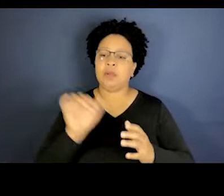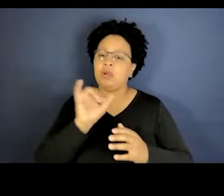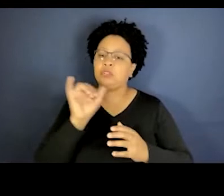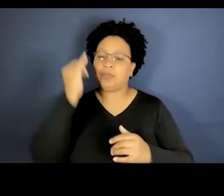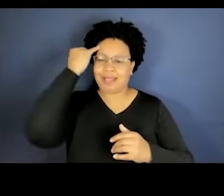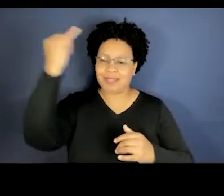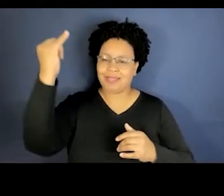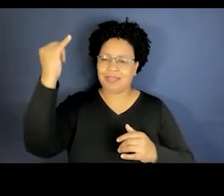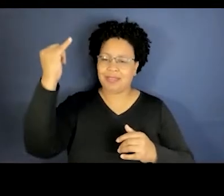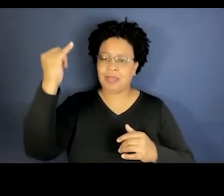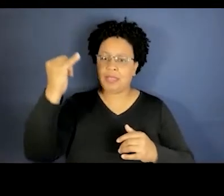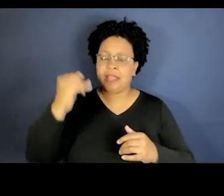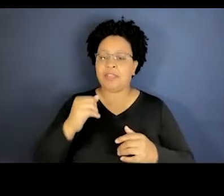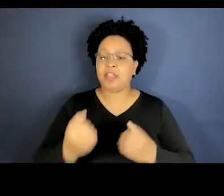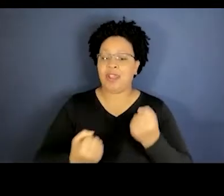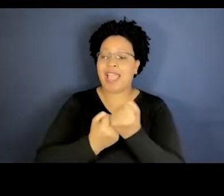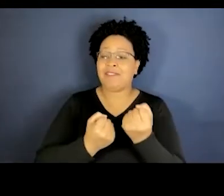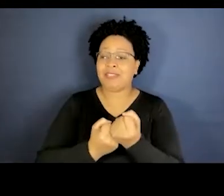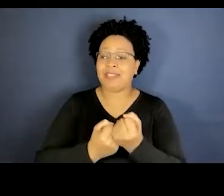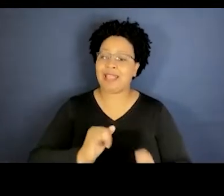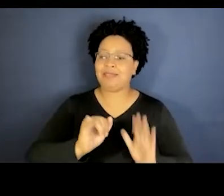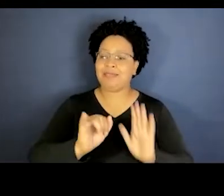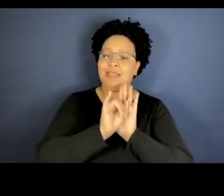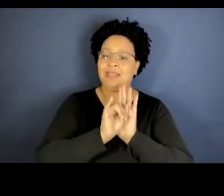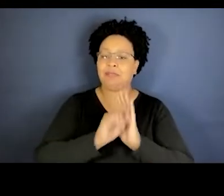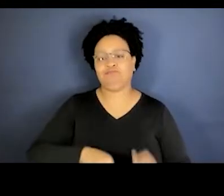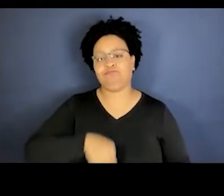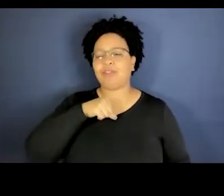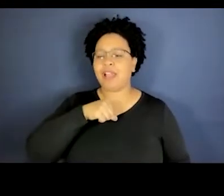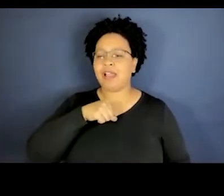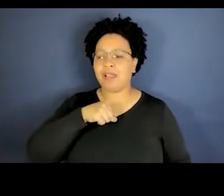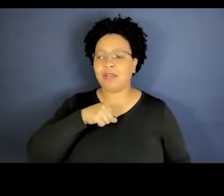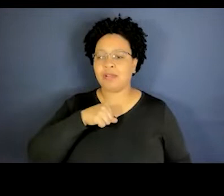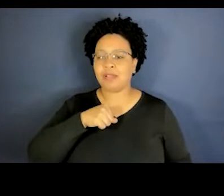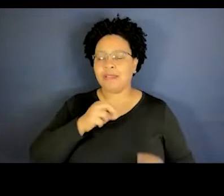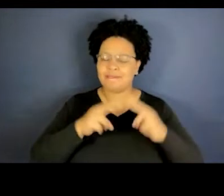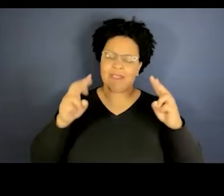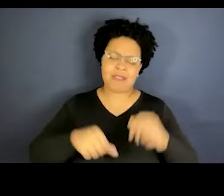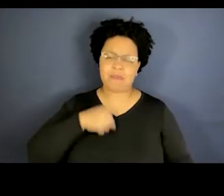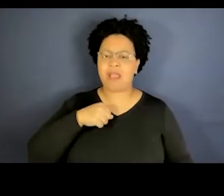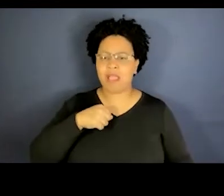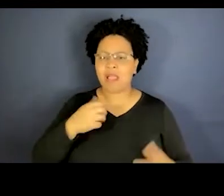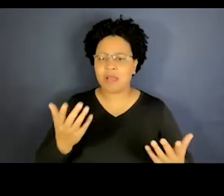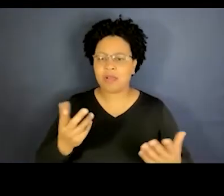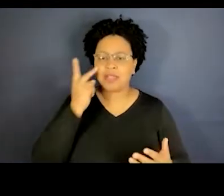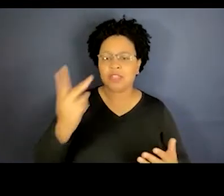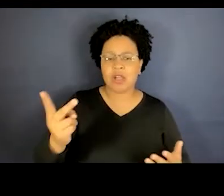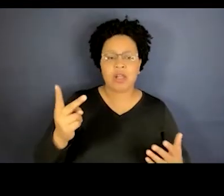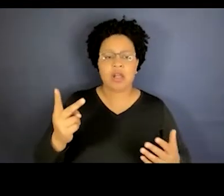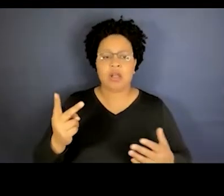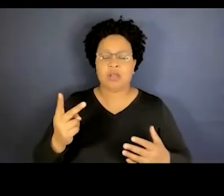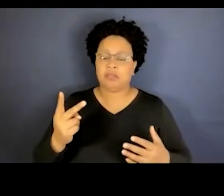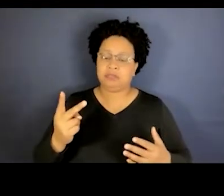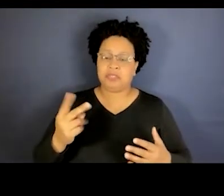their advocacy identity was something that they were proud of, right? That they were very proud of, and they saw it as a